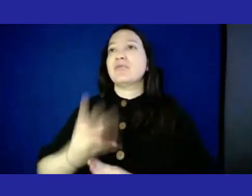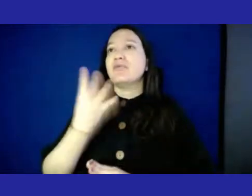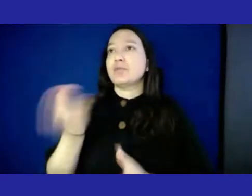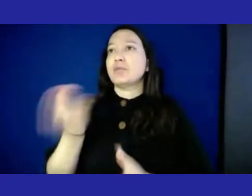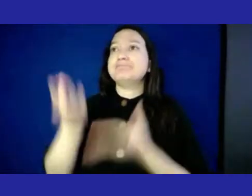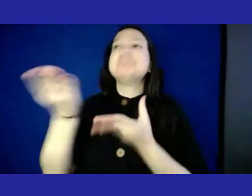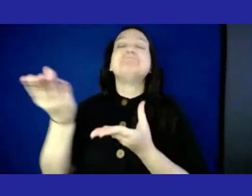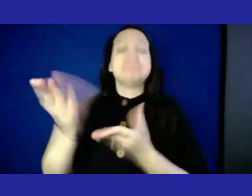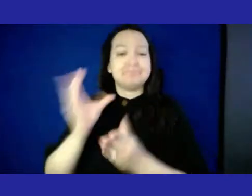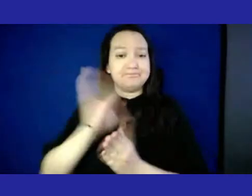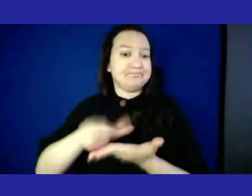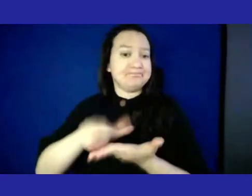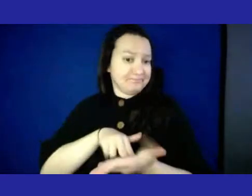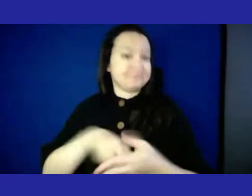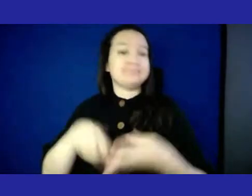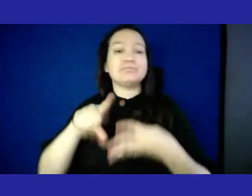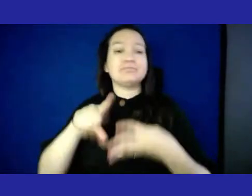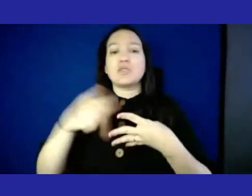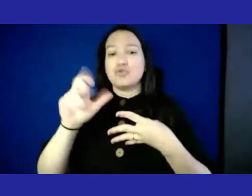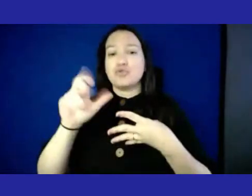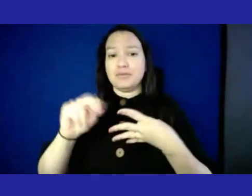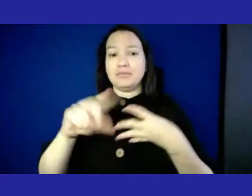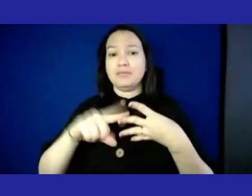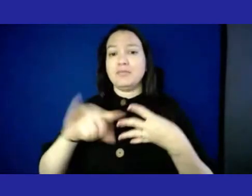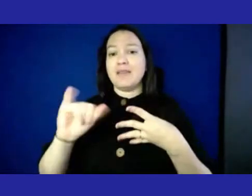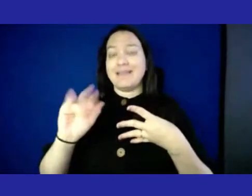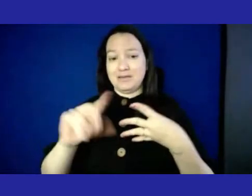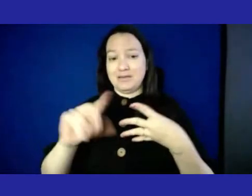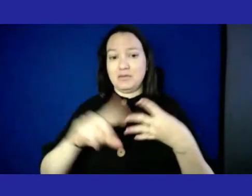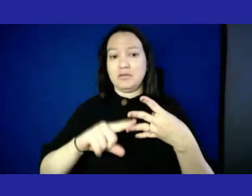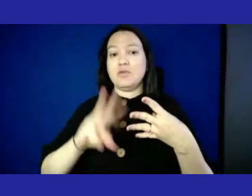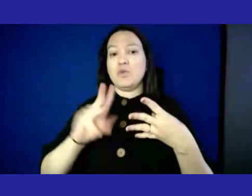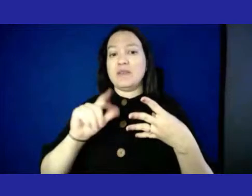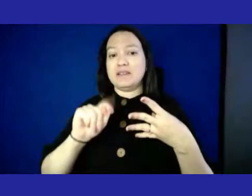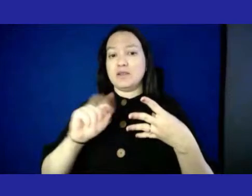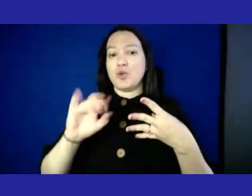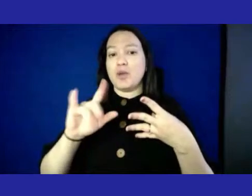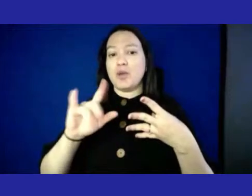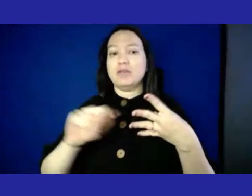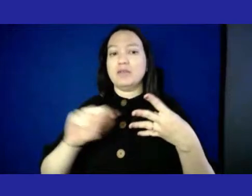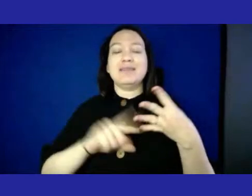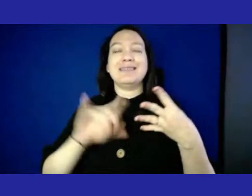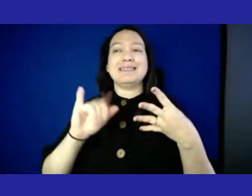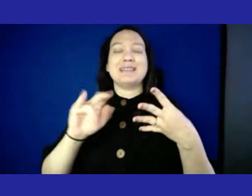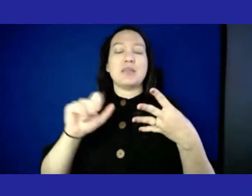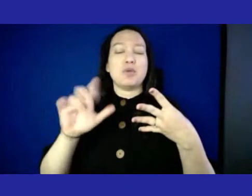we're seeking to go forward with: Huron, IEM, Witt O'Brien, and Indelible Solutions.